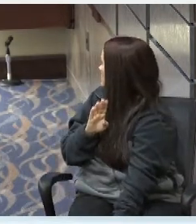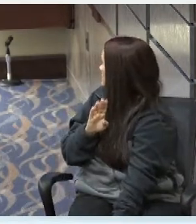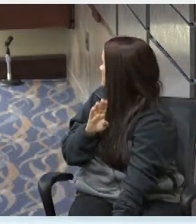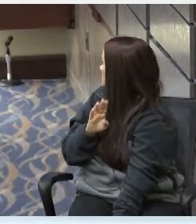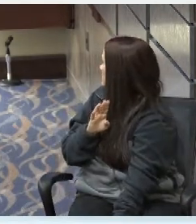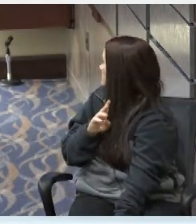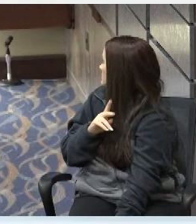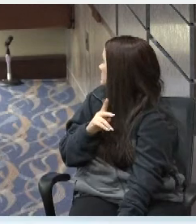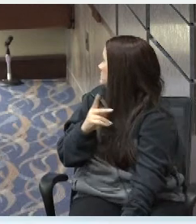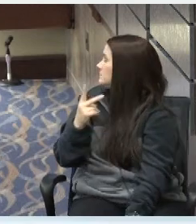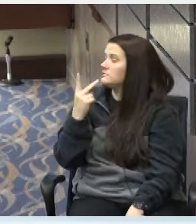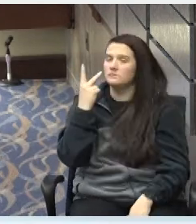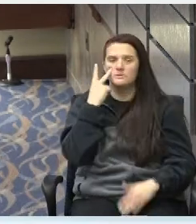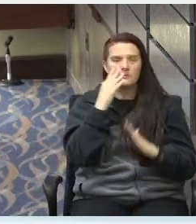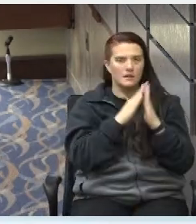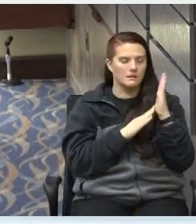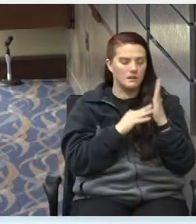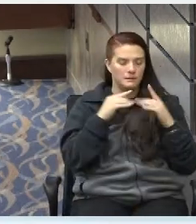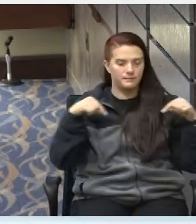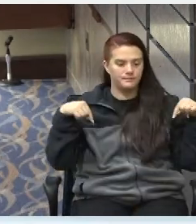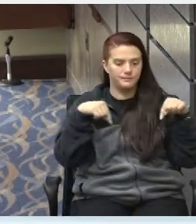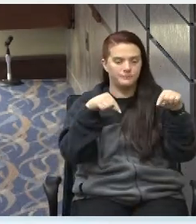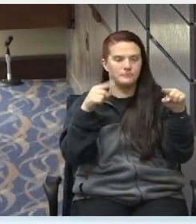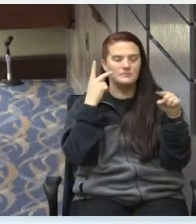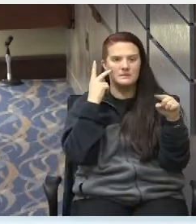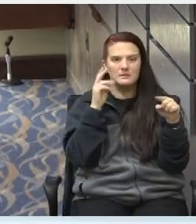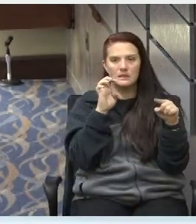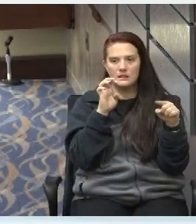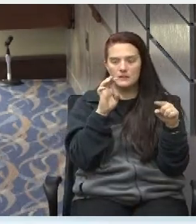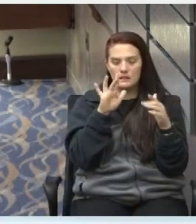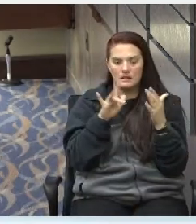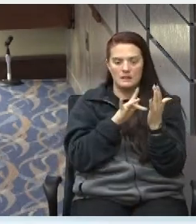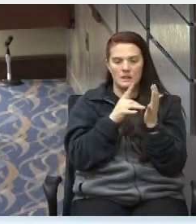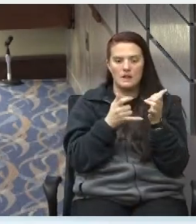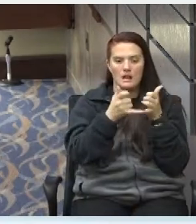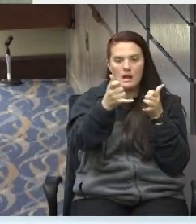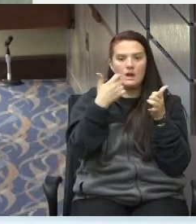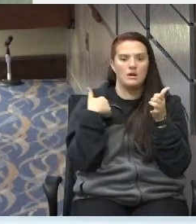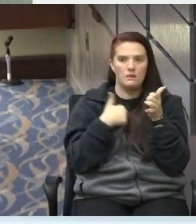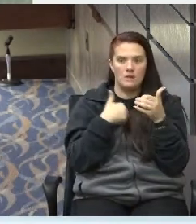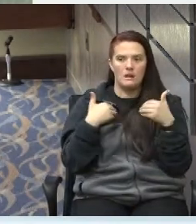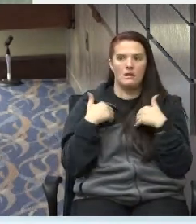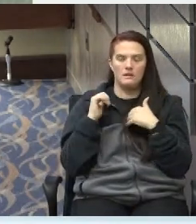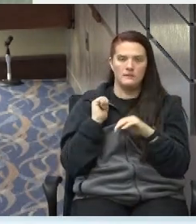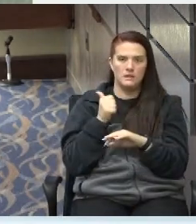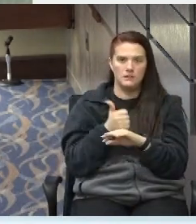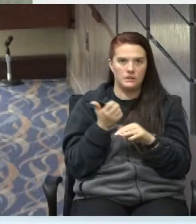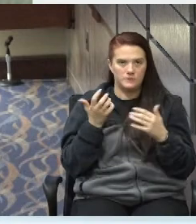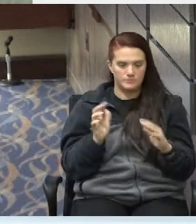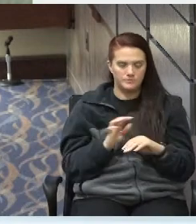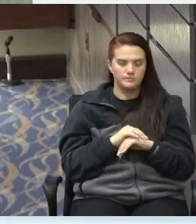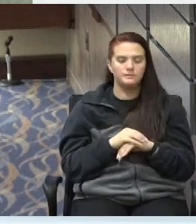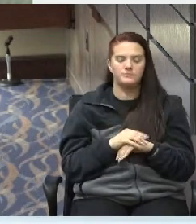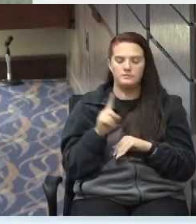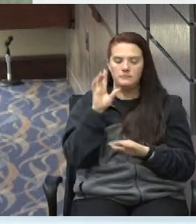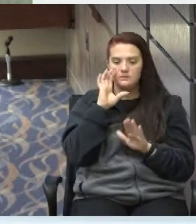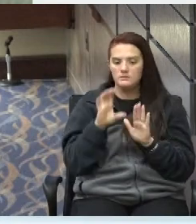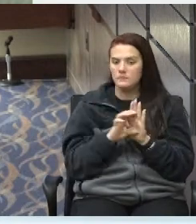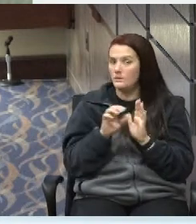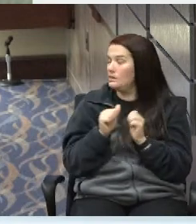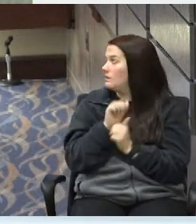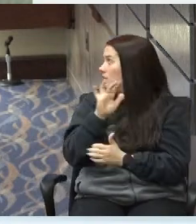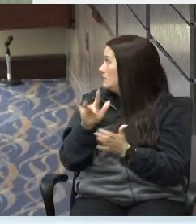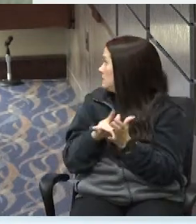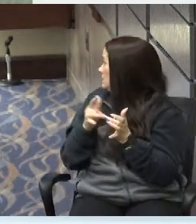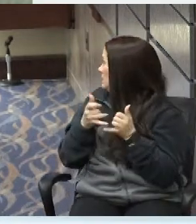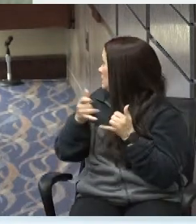painted, so they bring your attention to it. And you can see the center line that we have installed. And here's a picture with the center line,